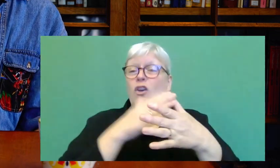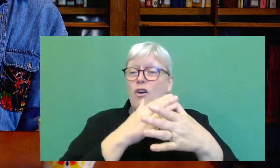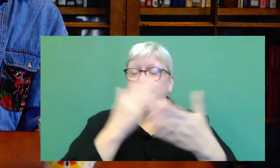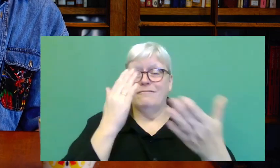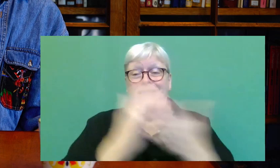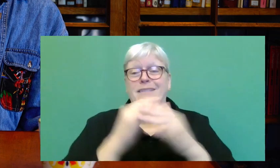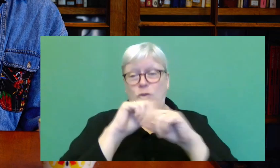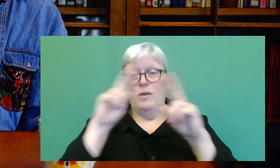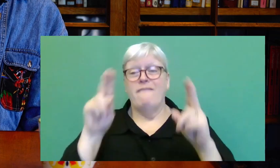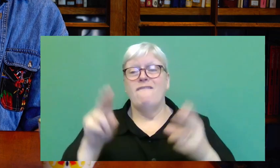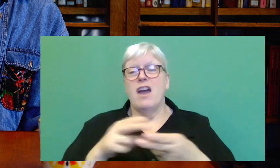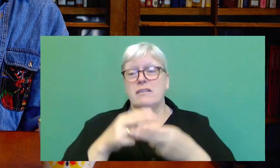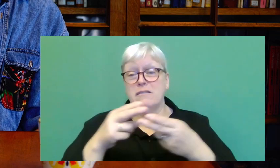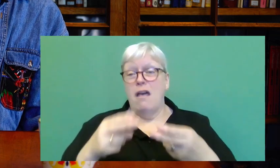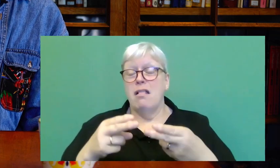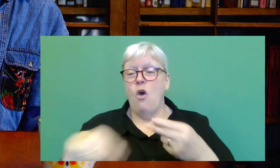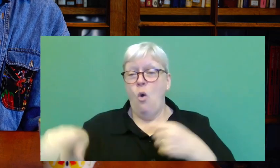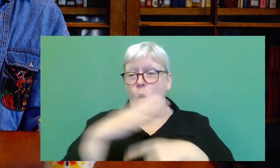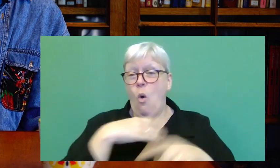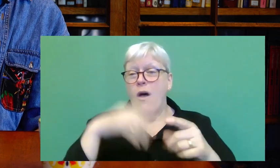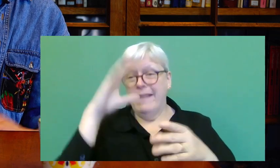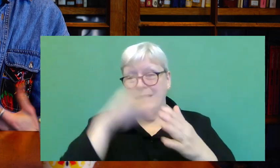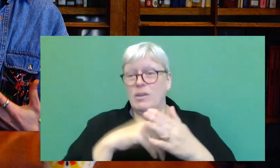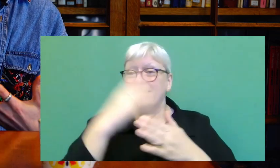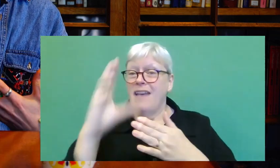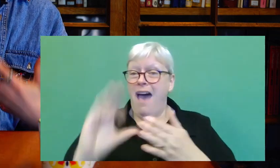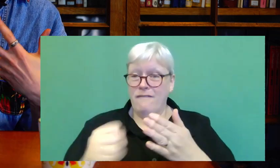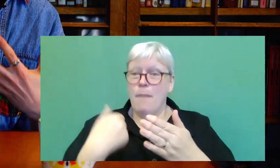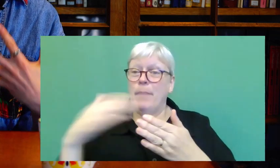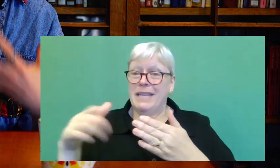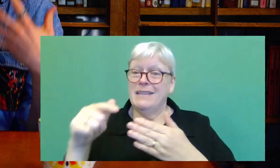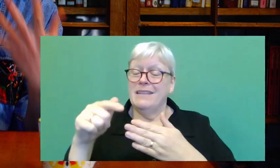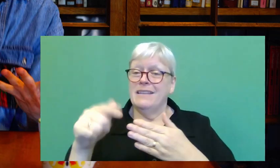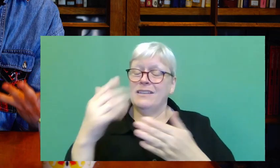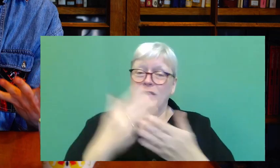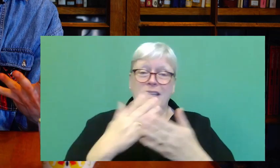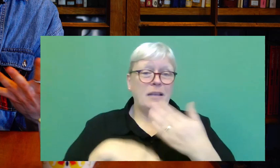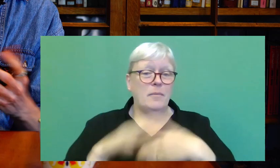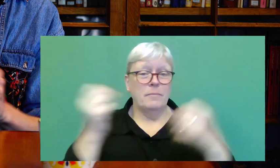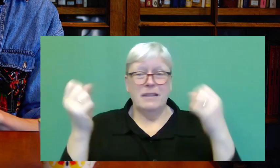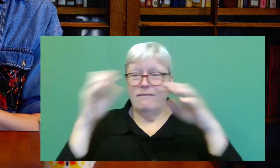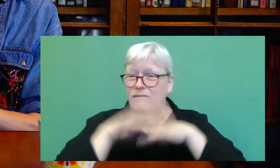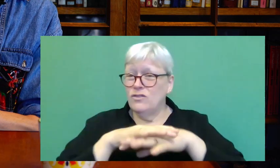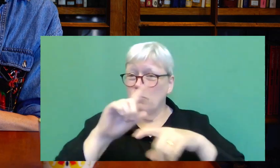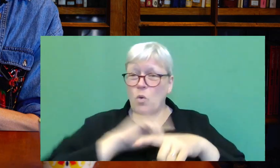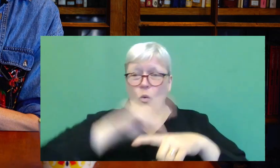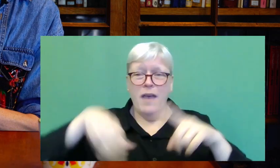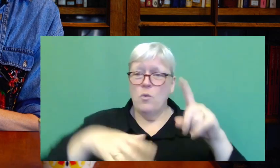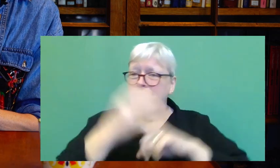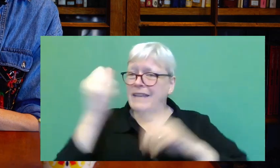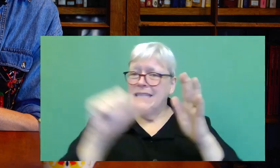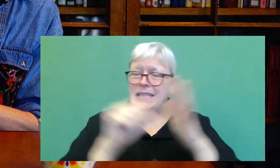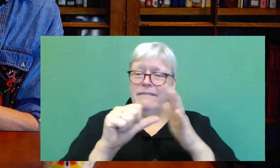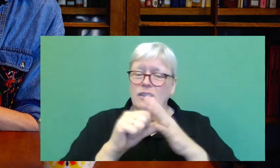that makes it all the more sort of flummoxing and bamboozling, that we find it so difficult to jump into it, because as soon as we start